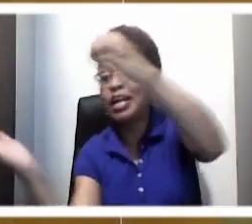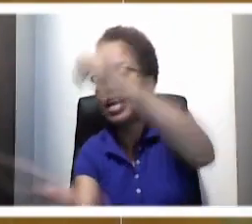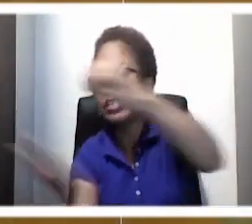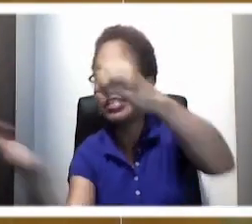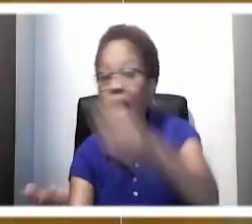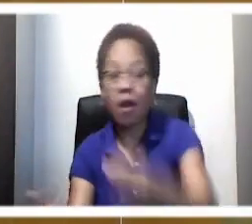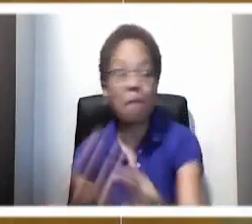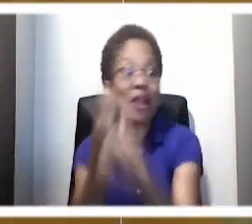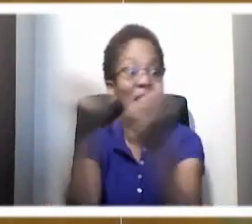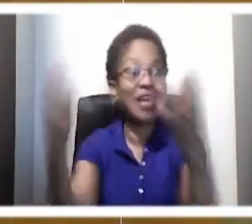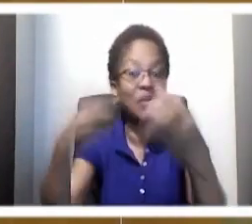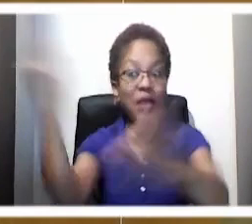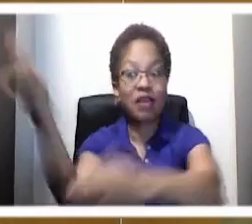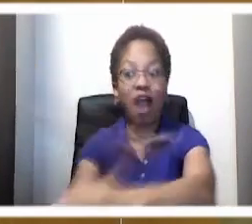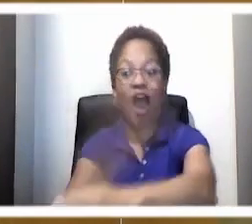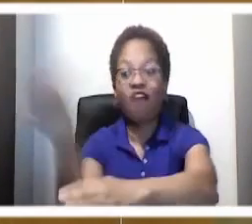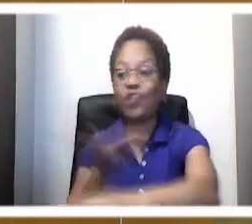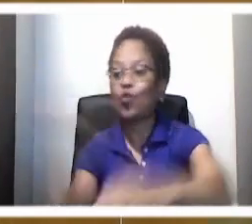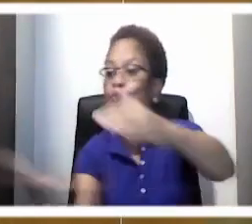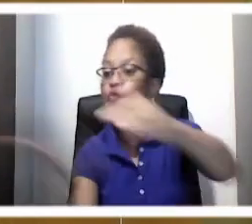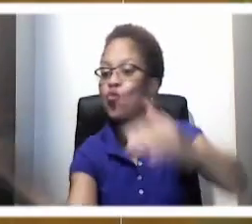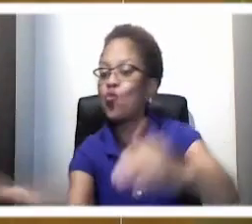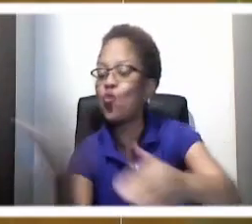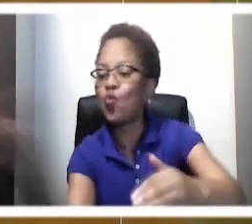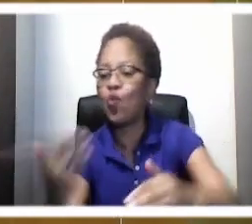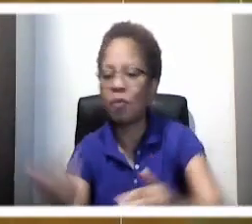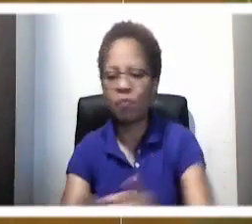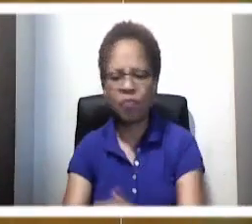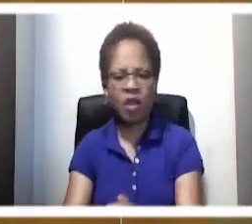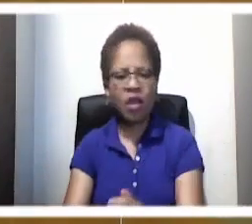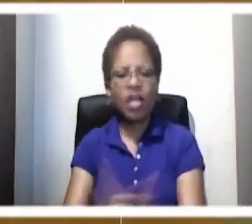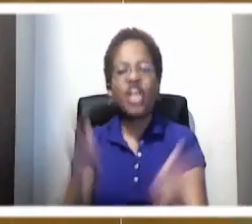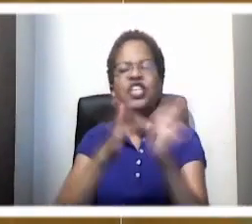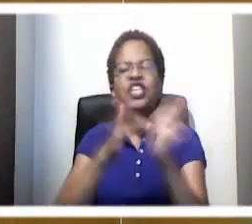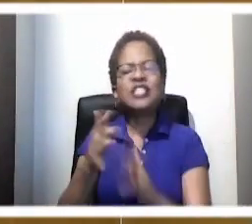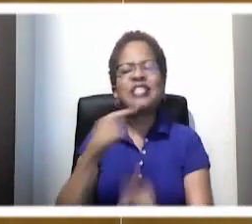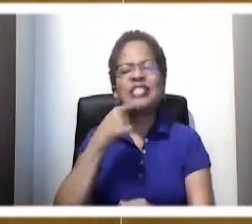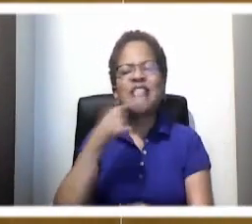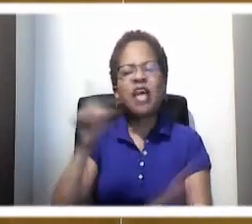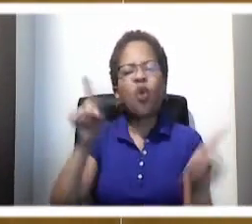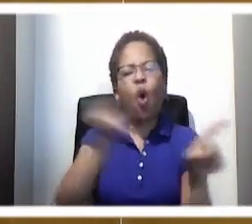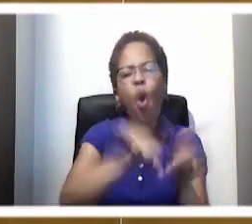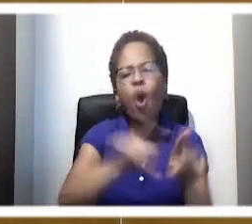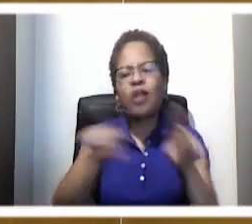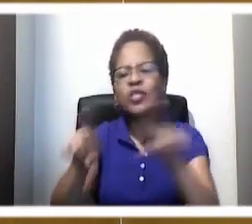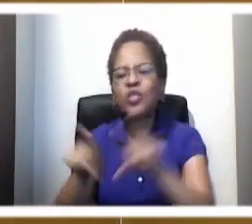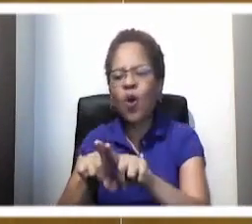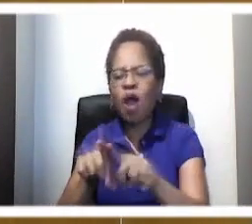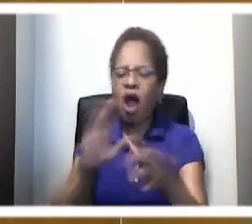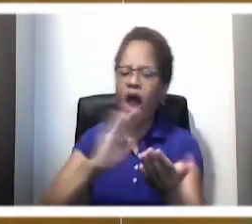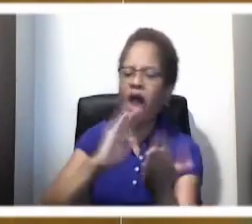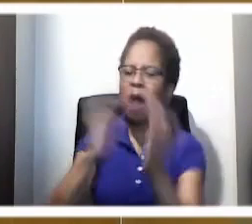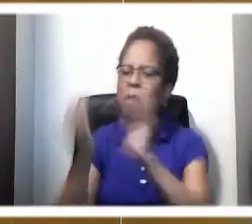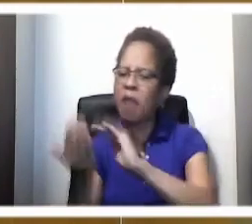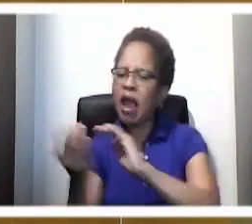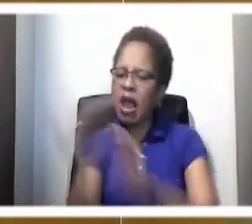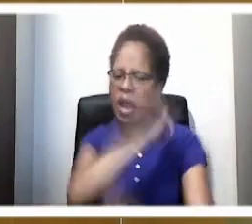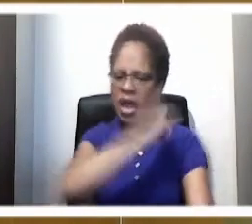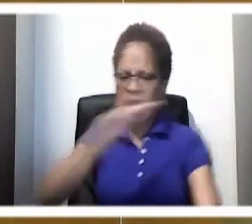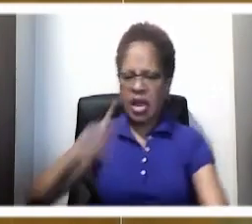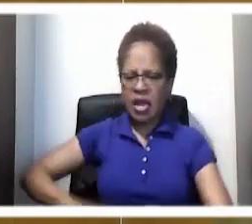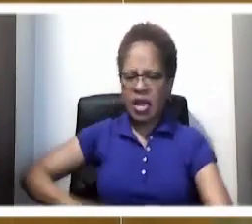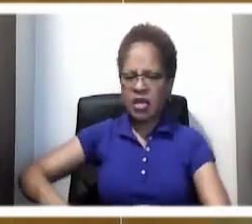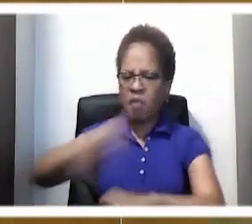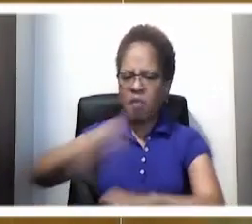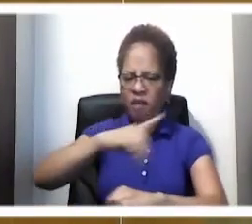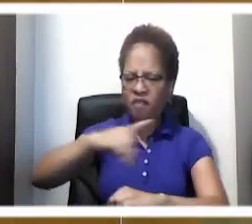come." He also said, "What can we say the kingdom of God is like? What